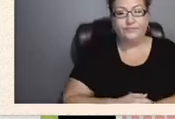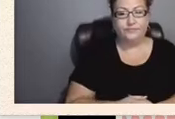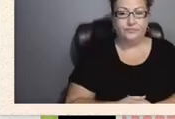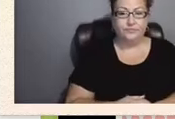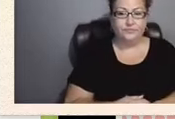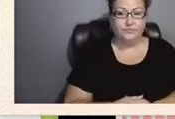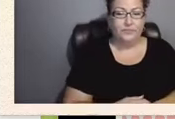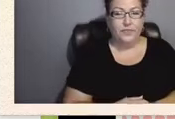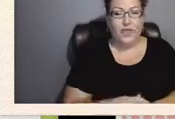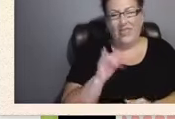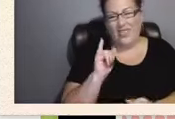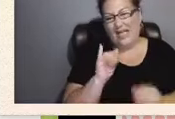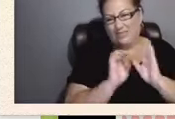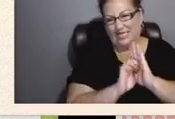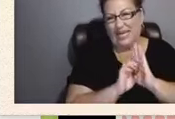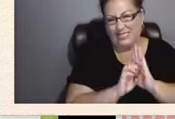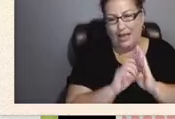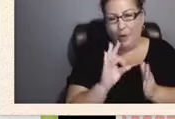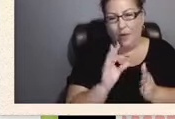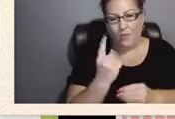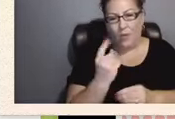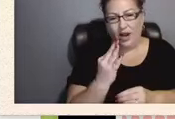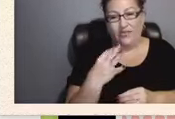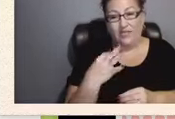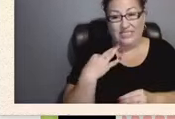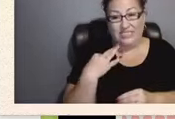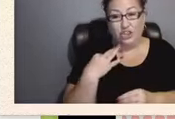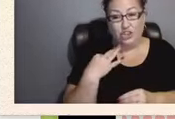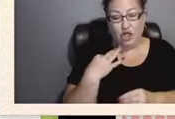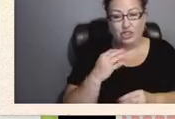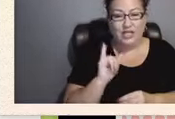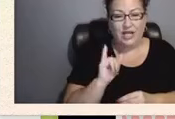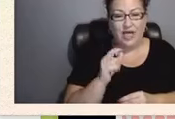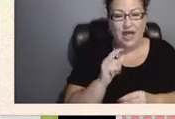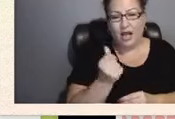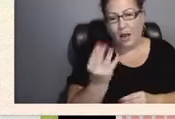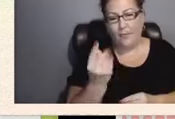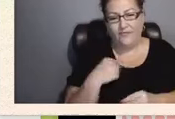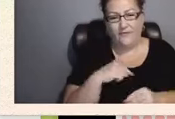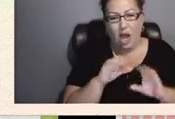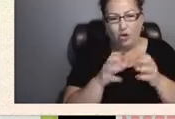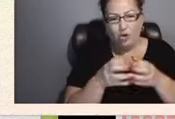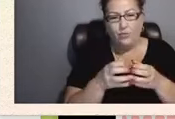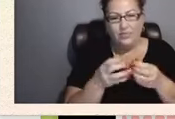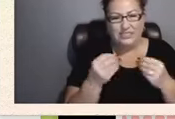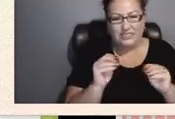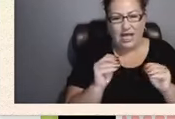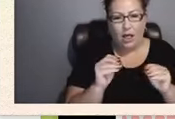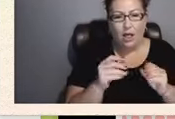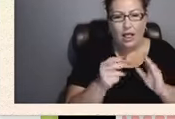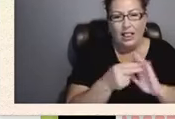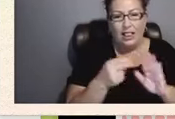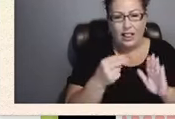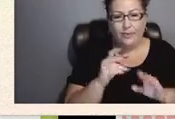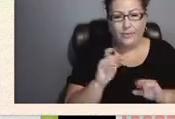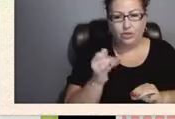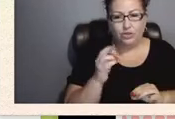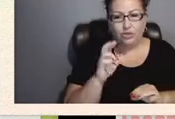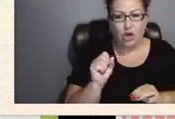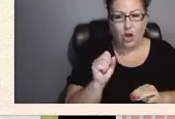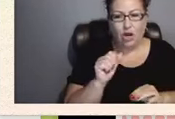This is an example of one of the t-shirts that a couple of our groups sell, labeled Jars Not